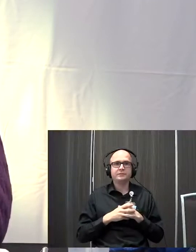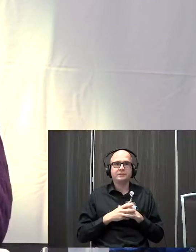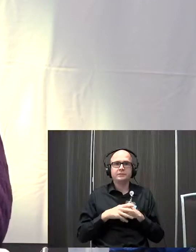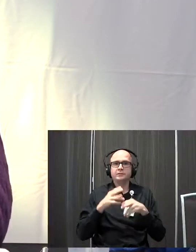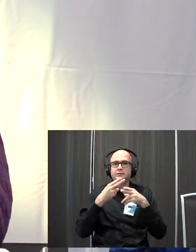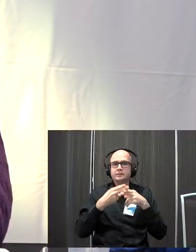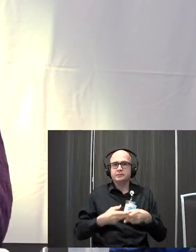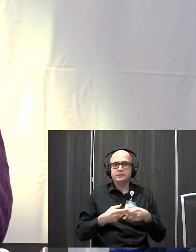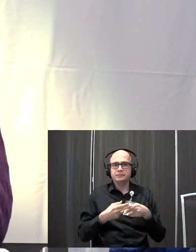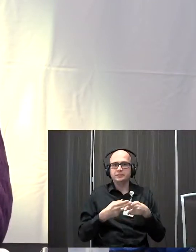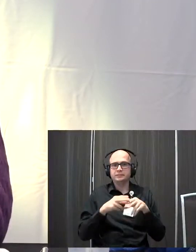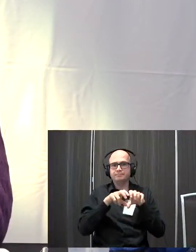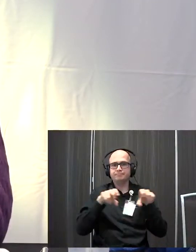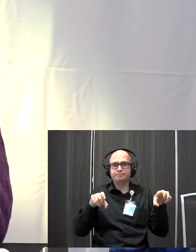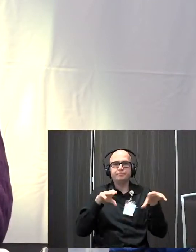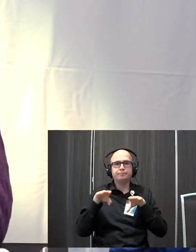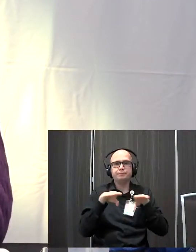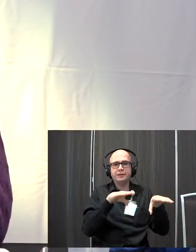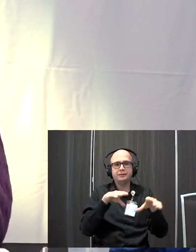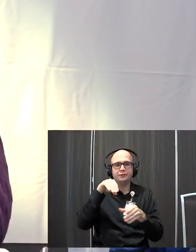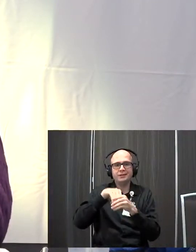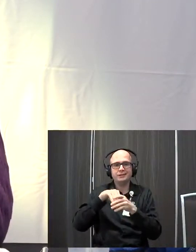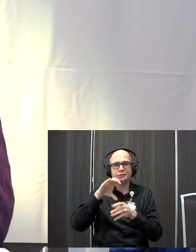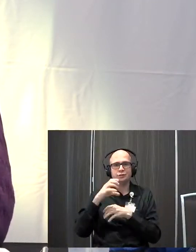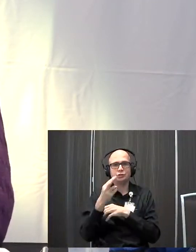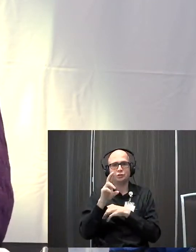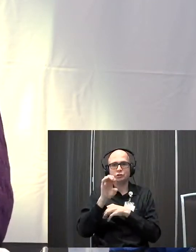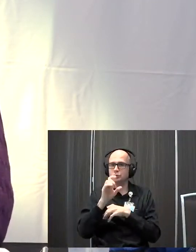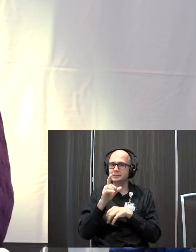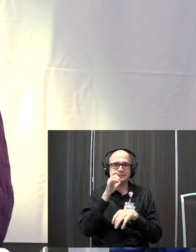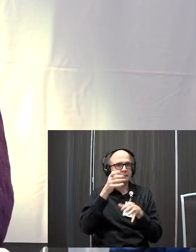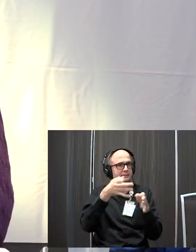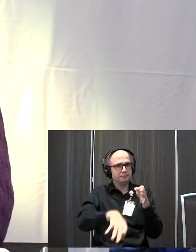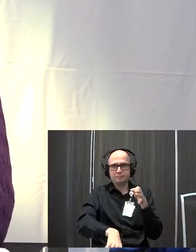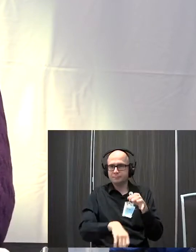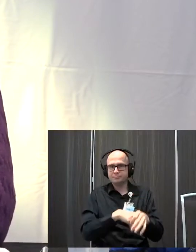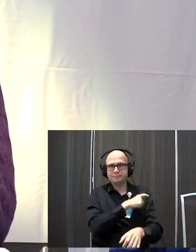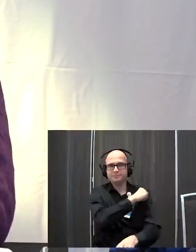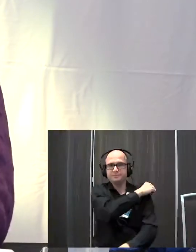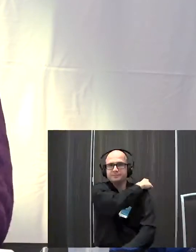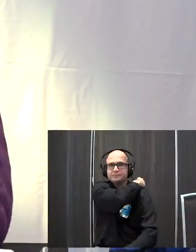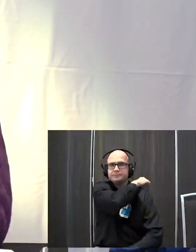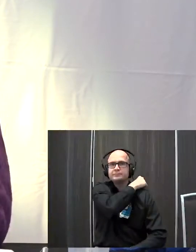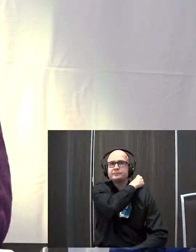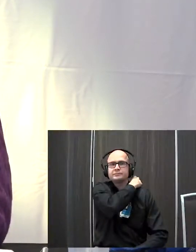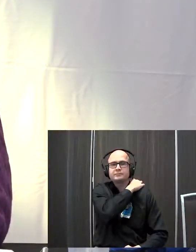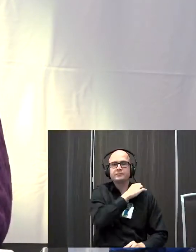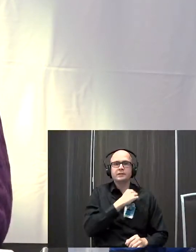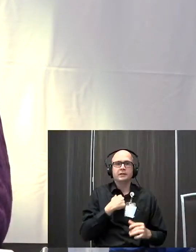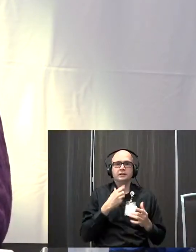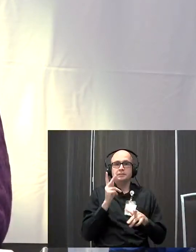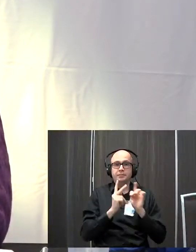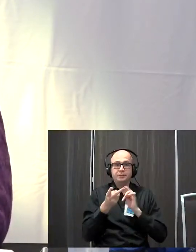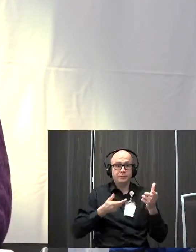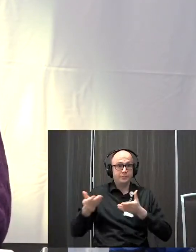name of our panel is Behavior in Charge. It's not as simple as ABC. I'm going to let folks